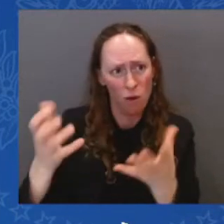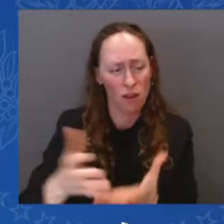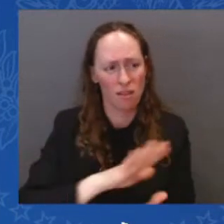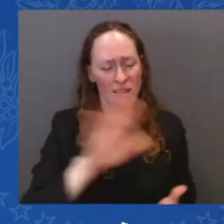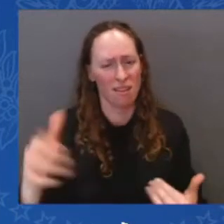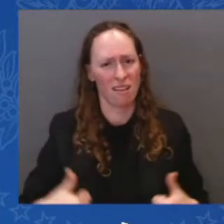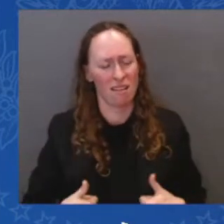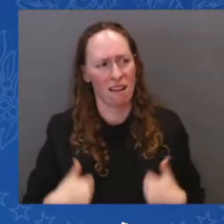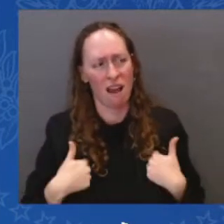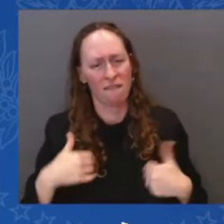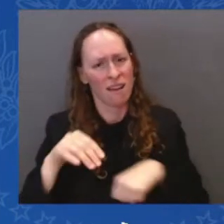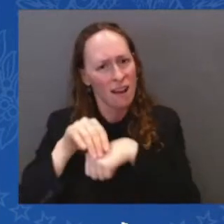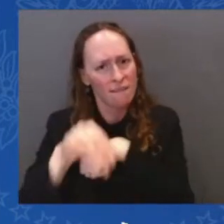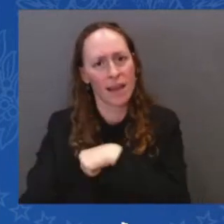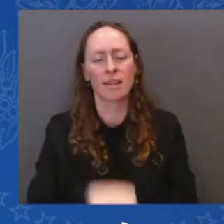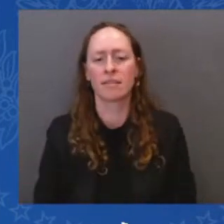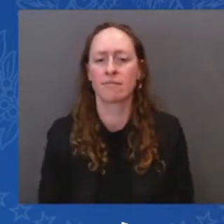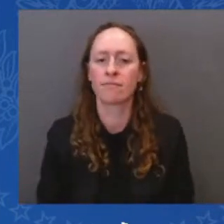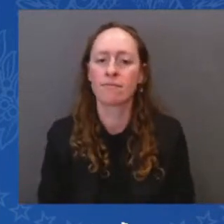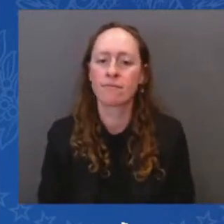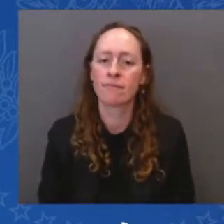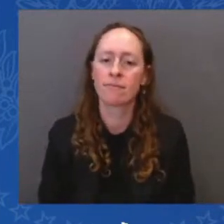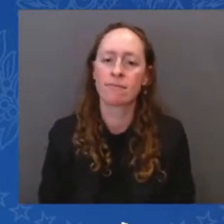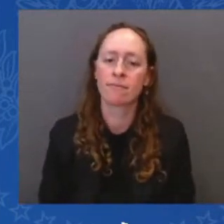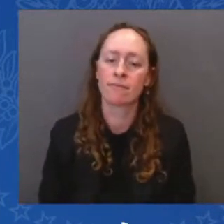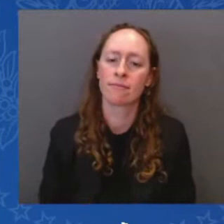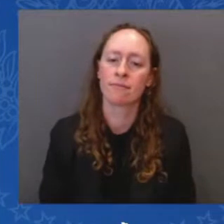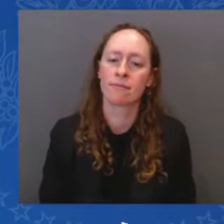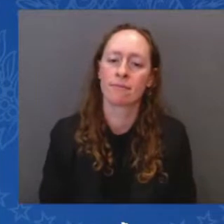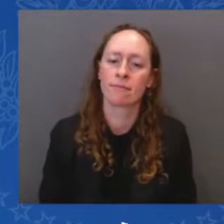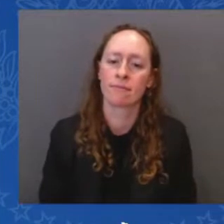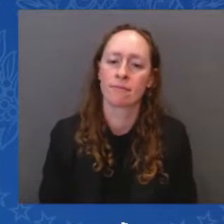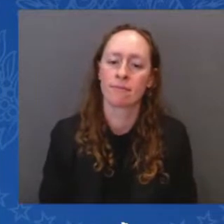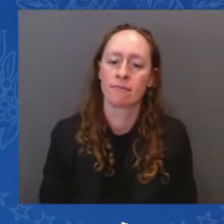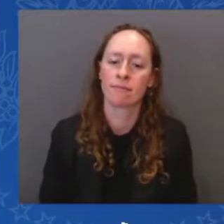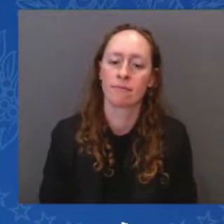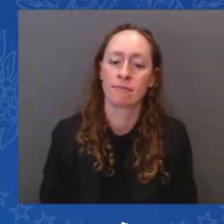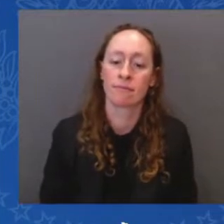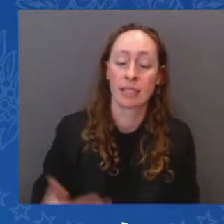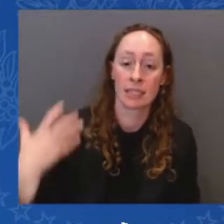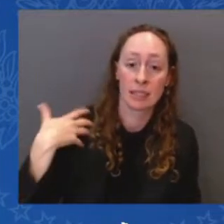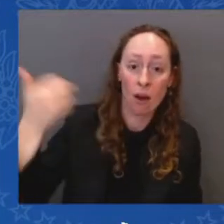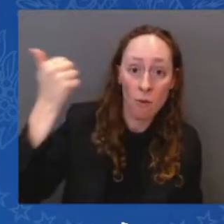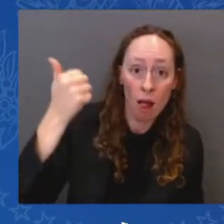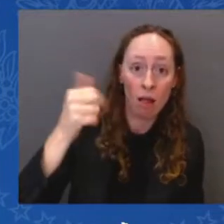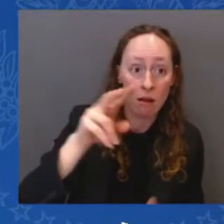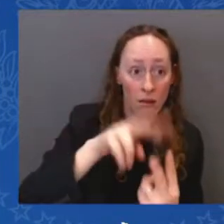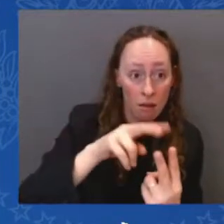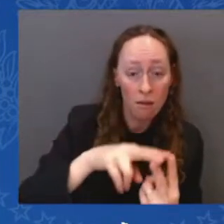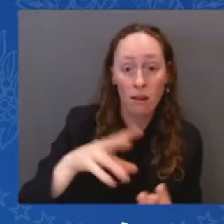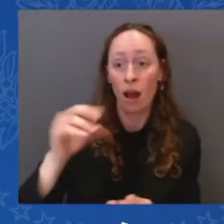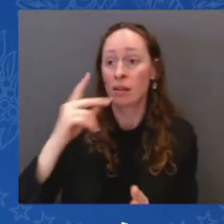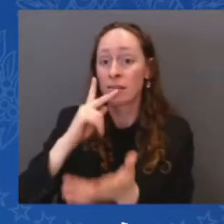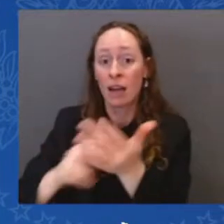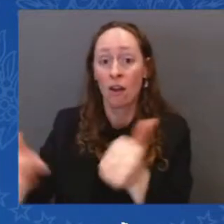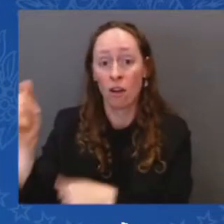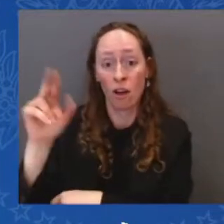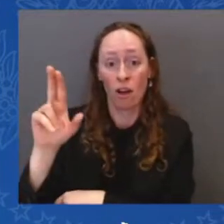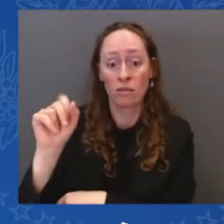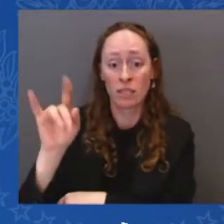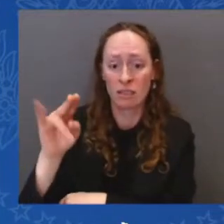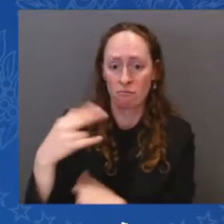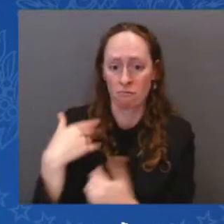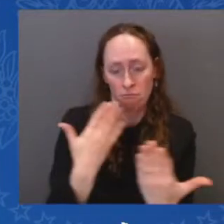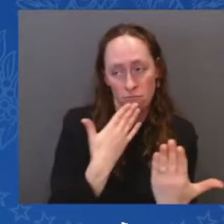the many great leaders across every branch of our military. You got to where you are by demonstrating extraordinary care